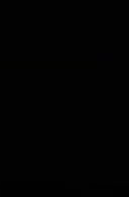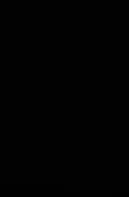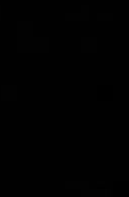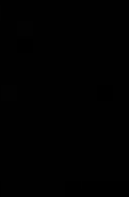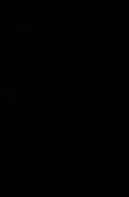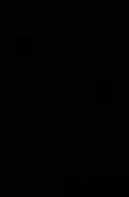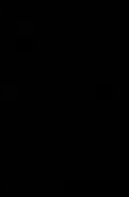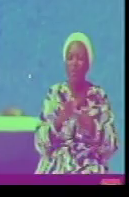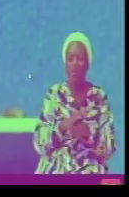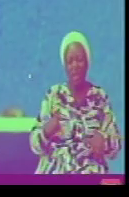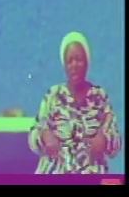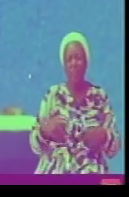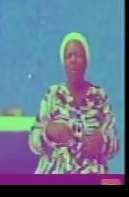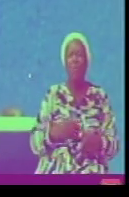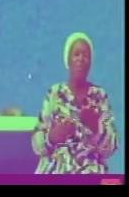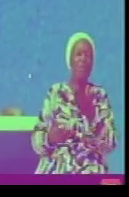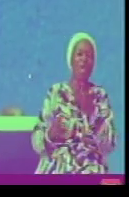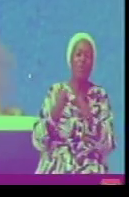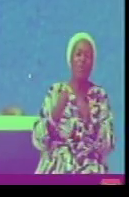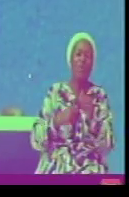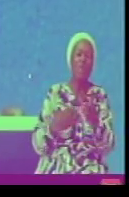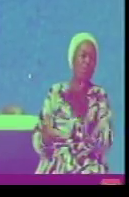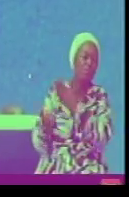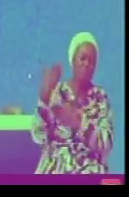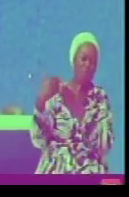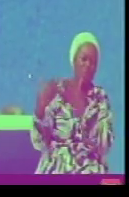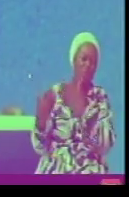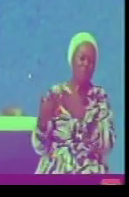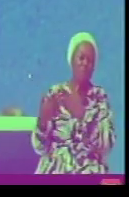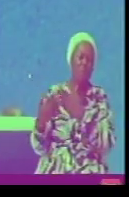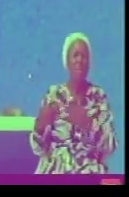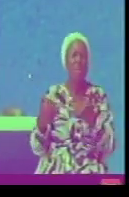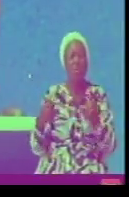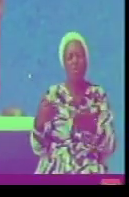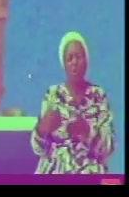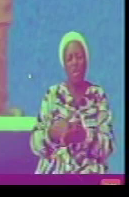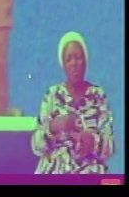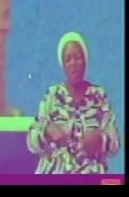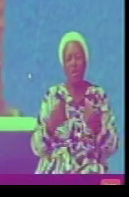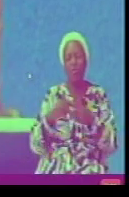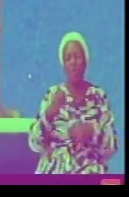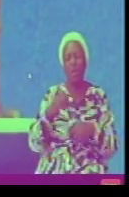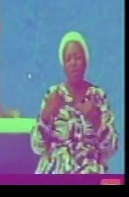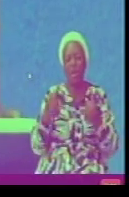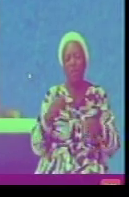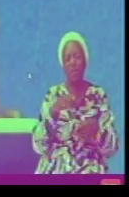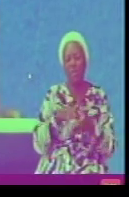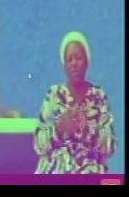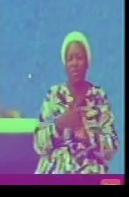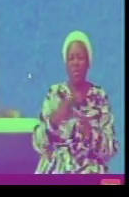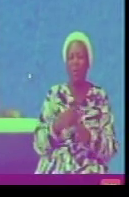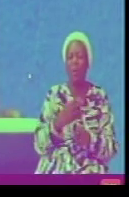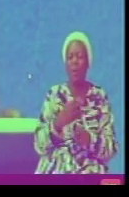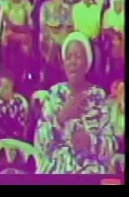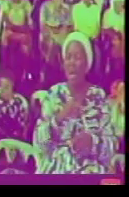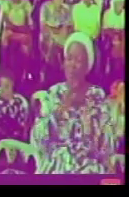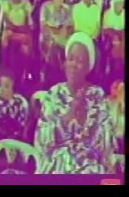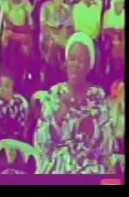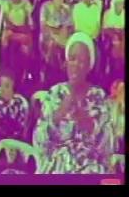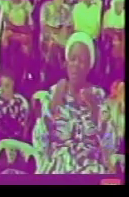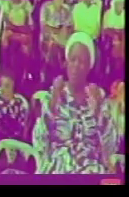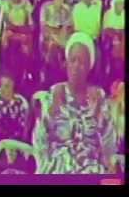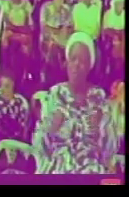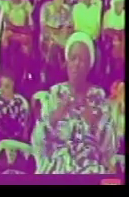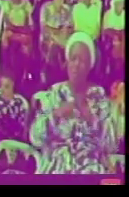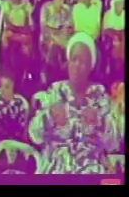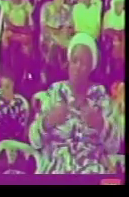everything passes away and a new life comes to them now in Jesus' name. I